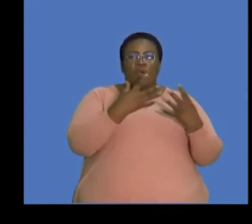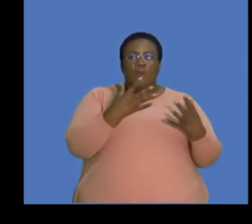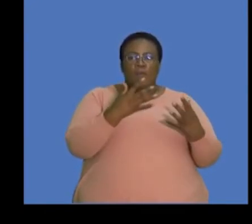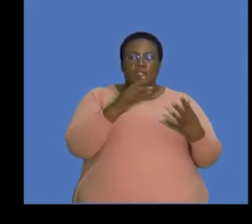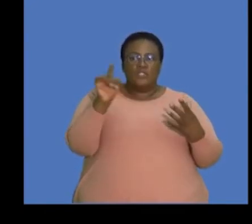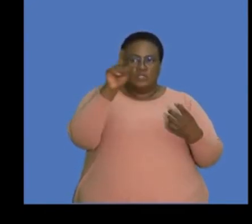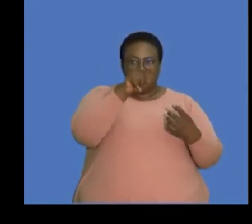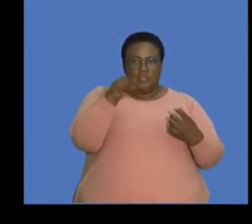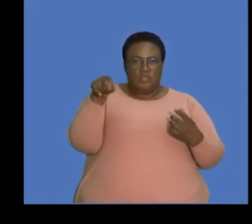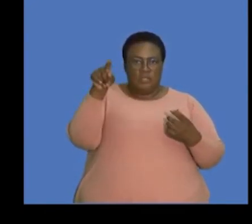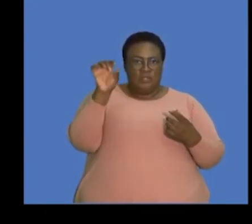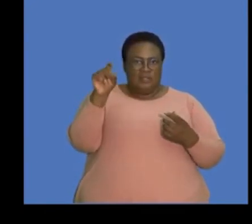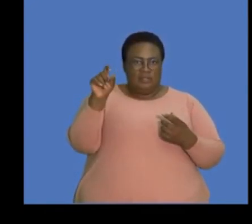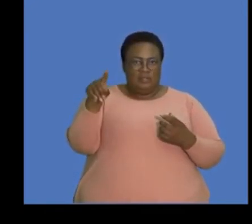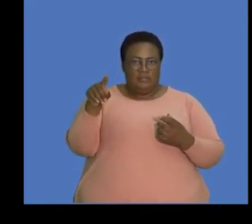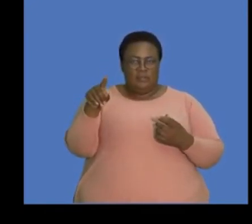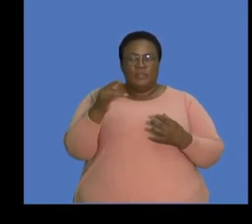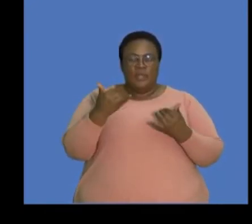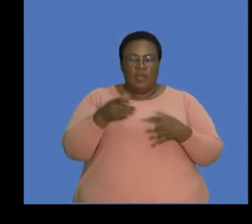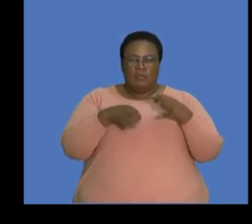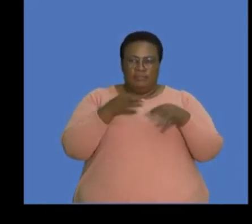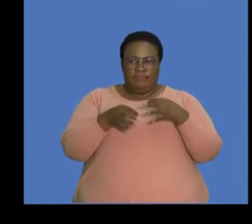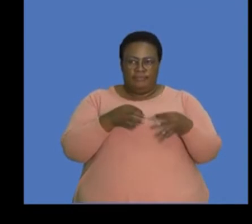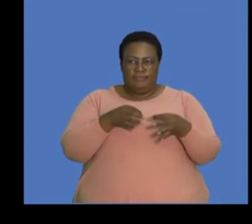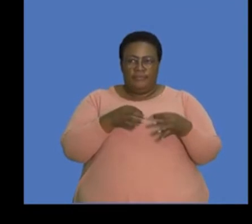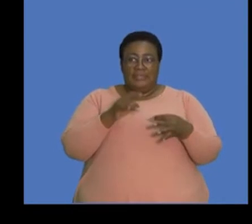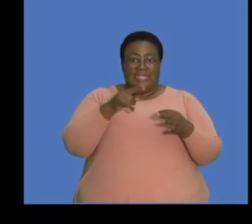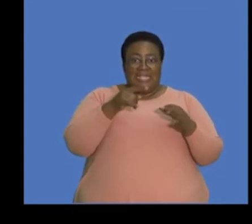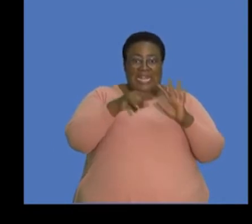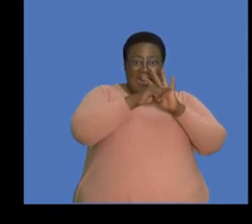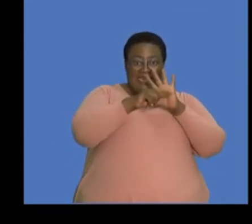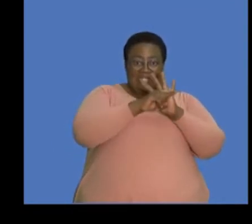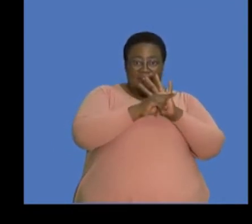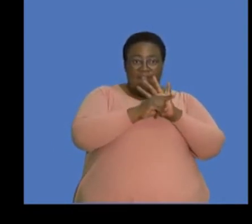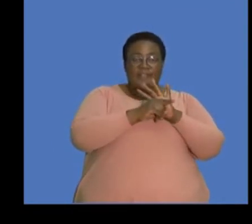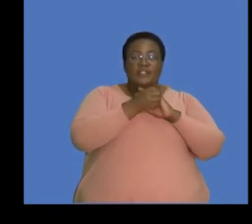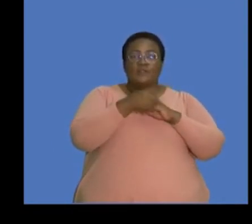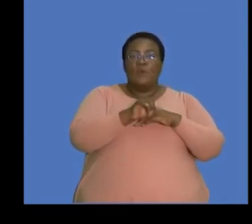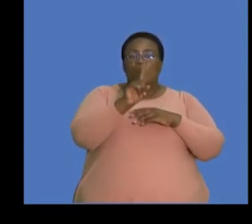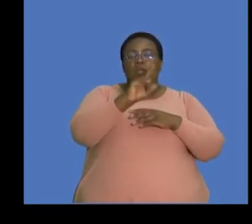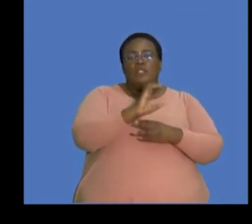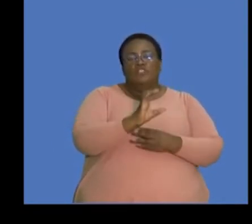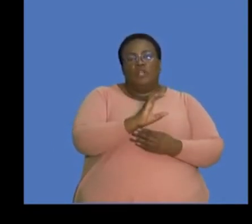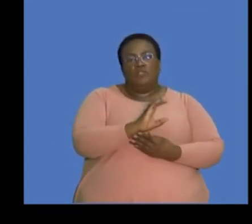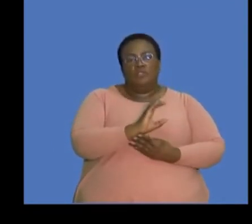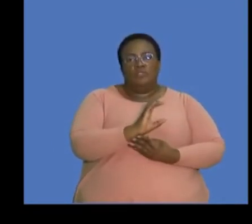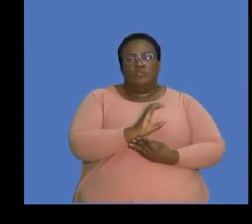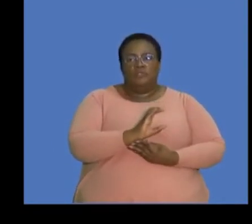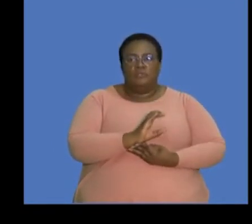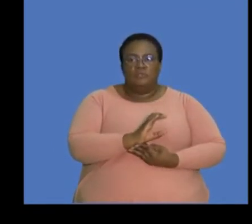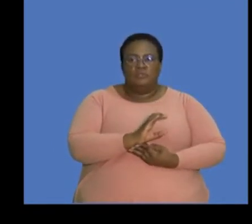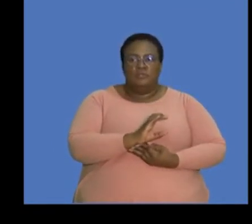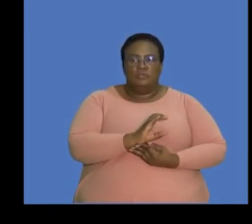1,6 times 10 exponent negative 19. Now let's break it down. This negative is for the charge that it's